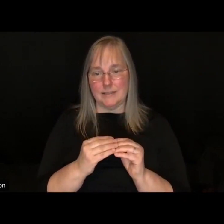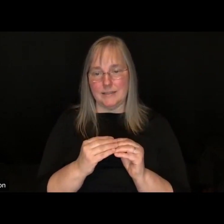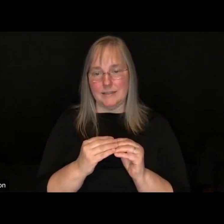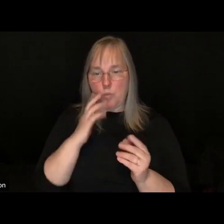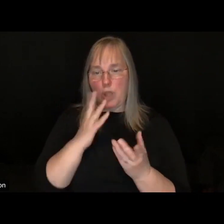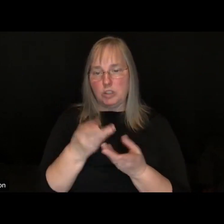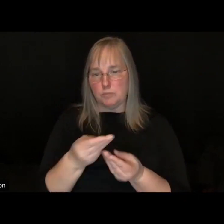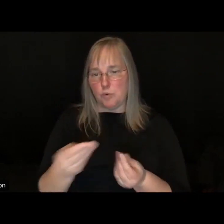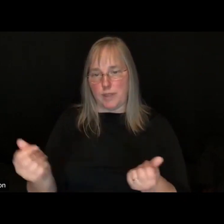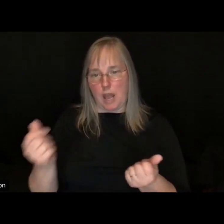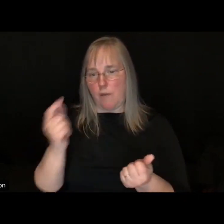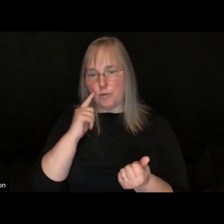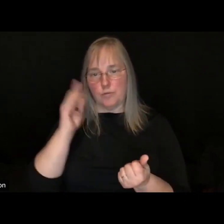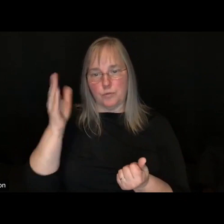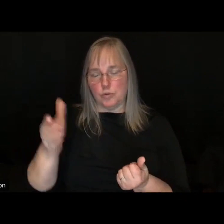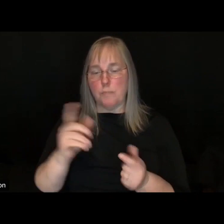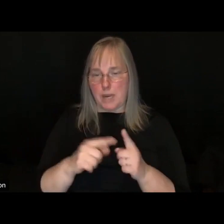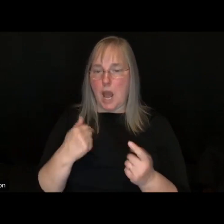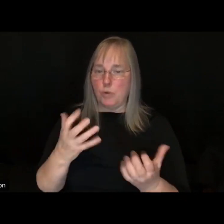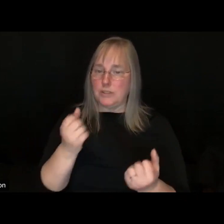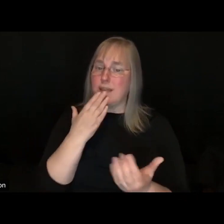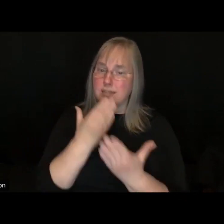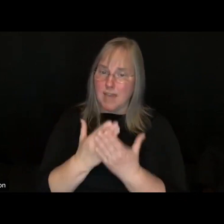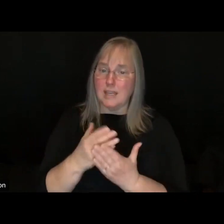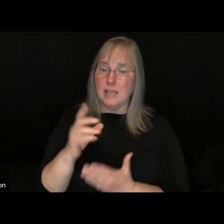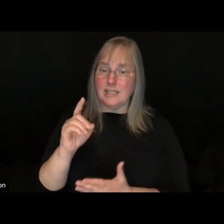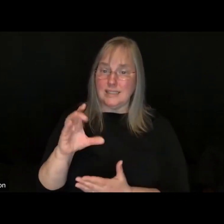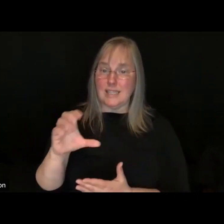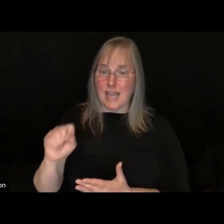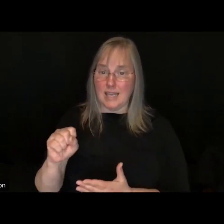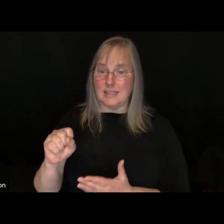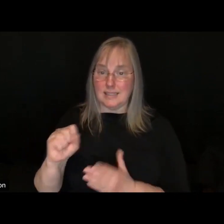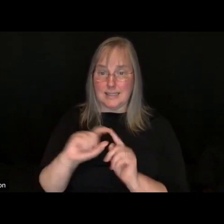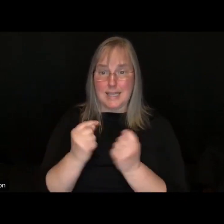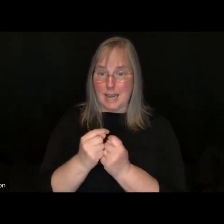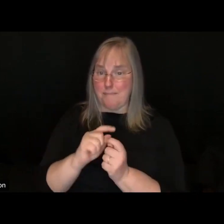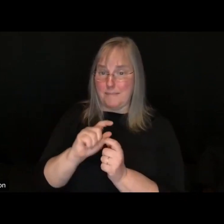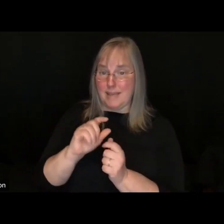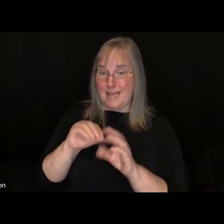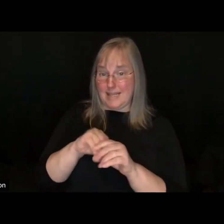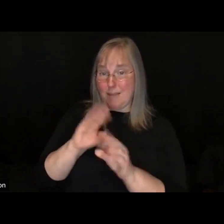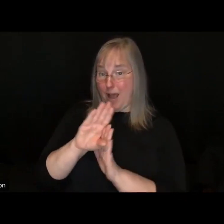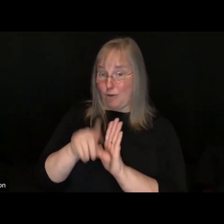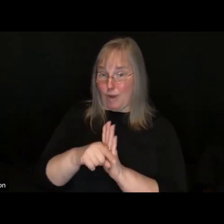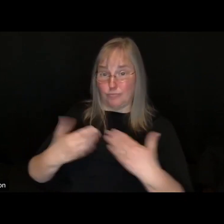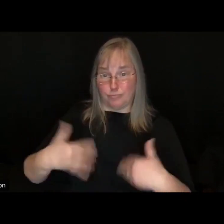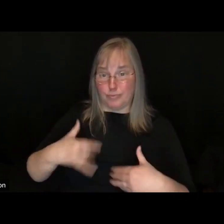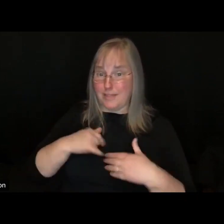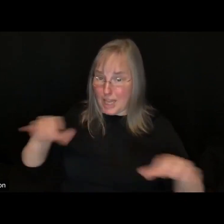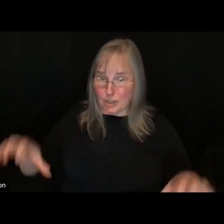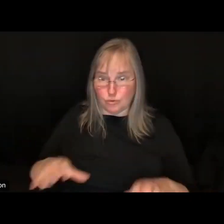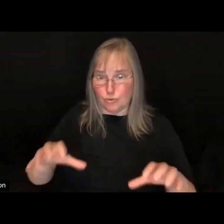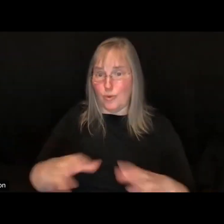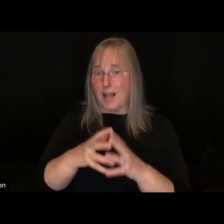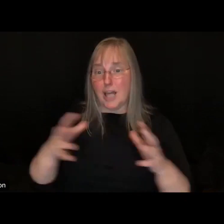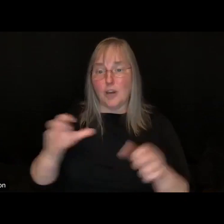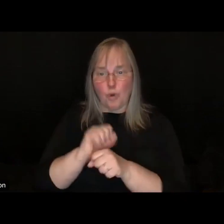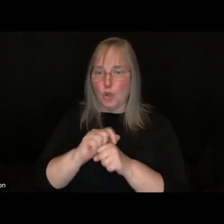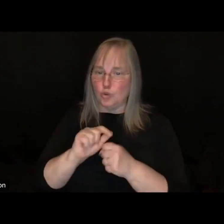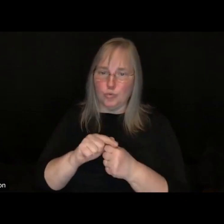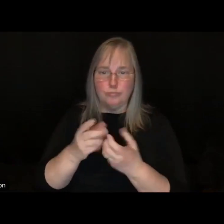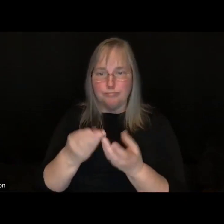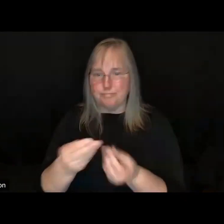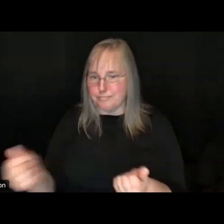out there. But I do want to thank the DTCS team in the back. They always do a lot of work to help with address all kinds